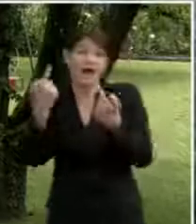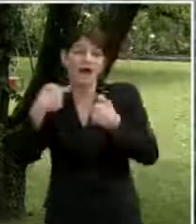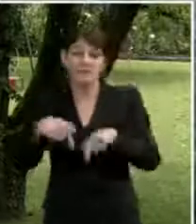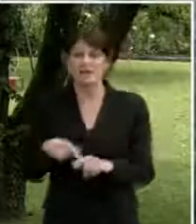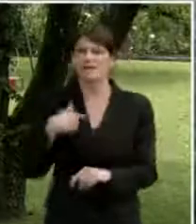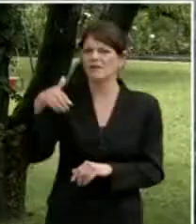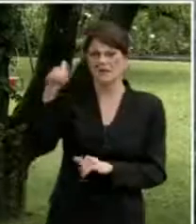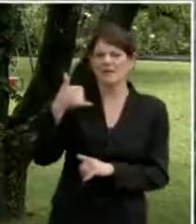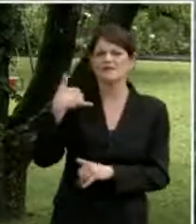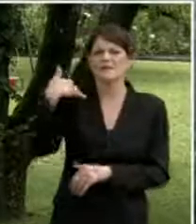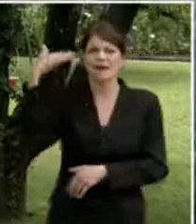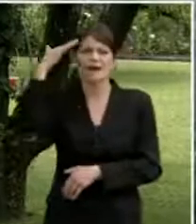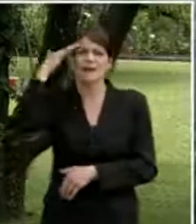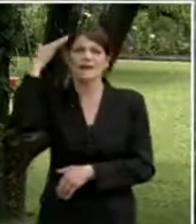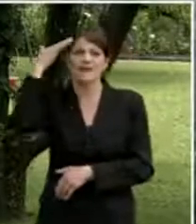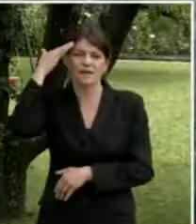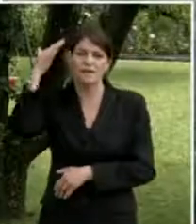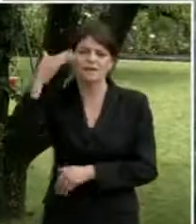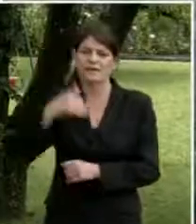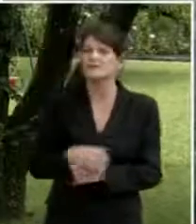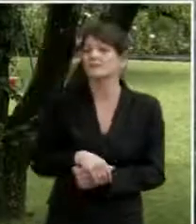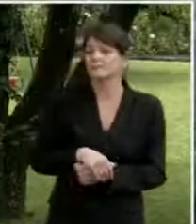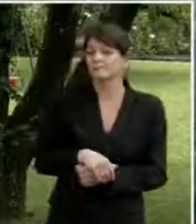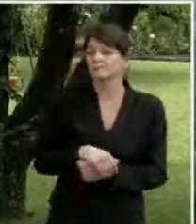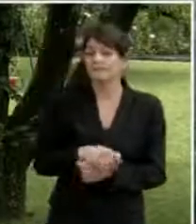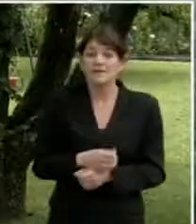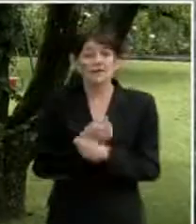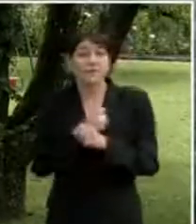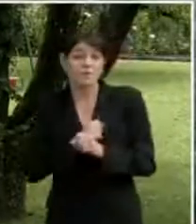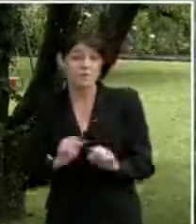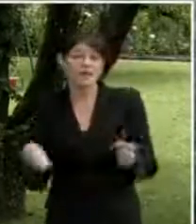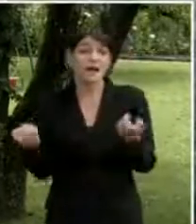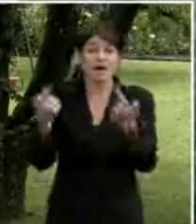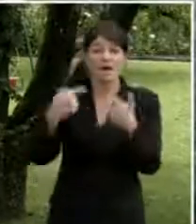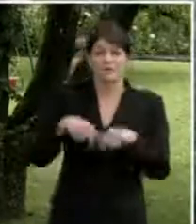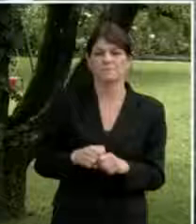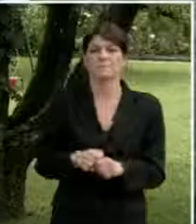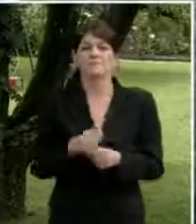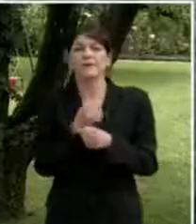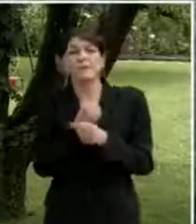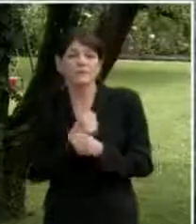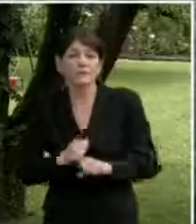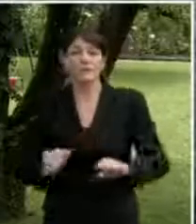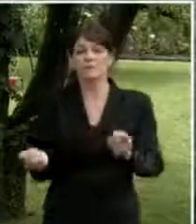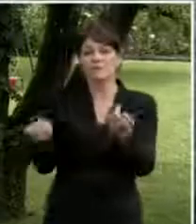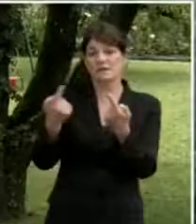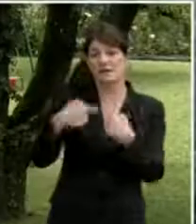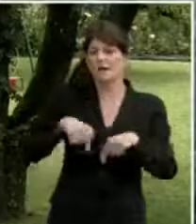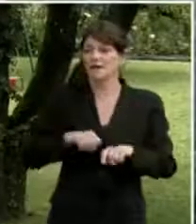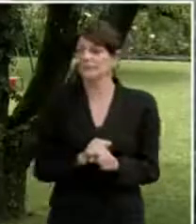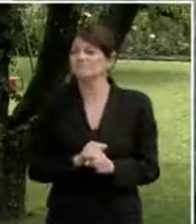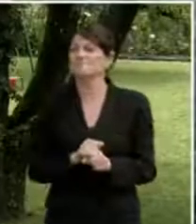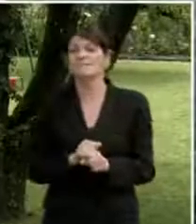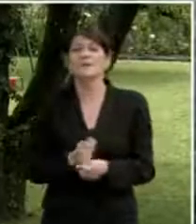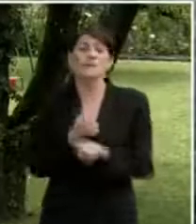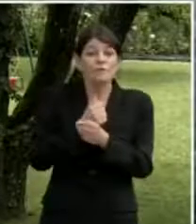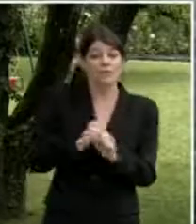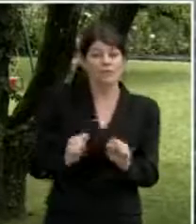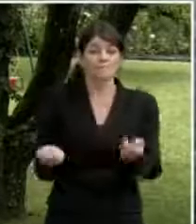is coming, oh yes, I know. Oh, freedom, freedom is coming, freedom is